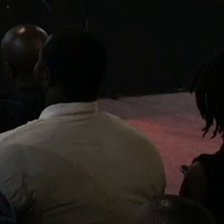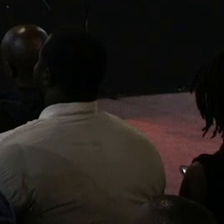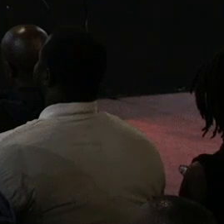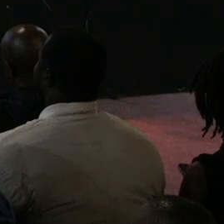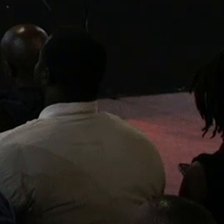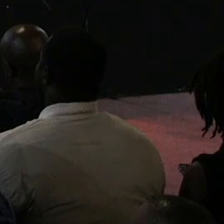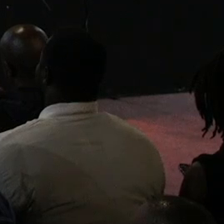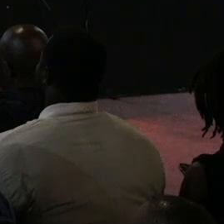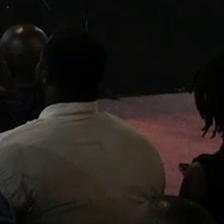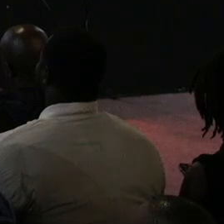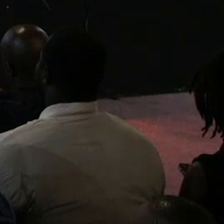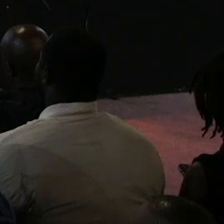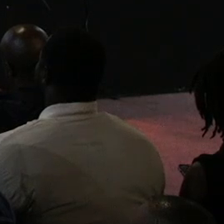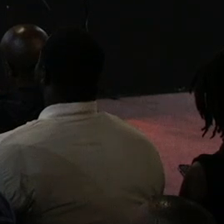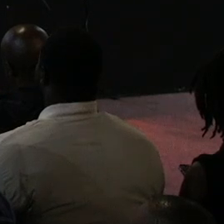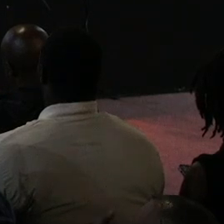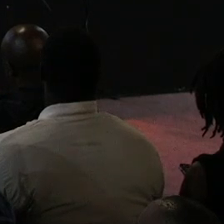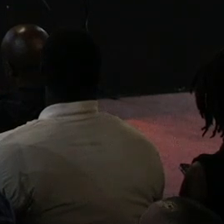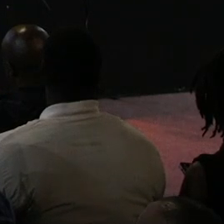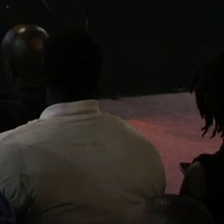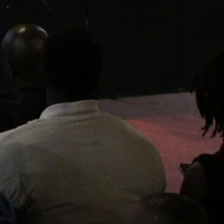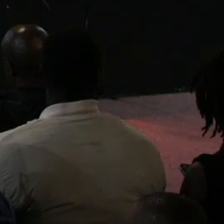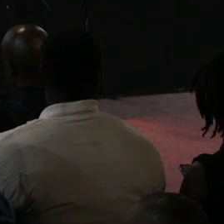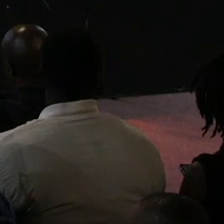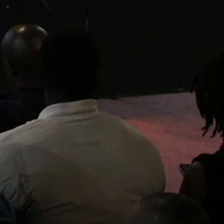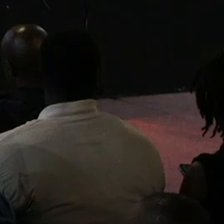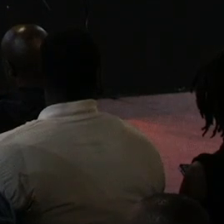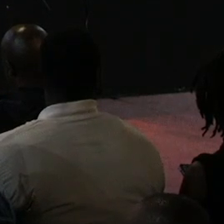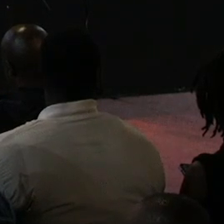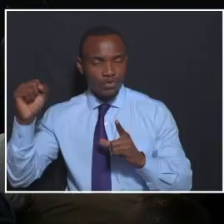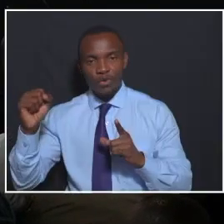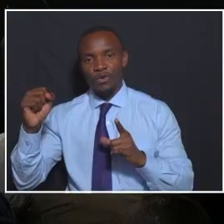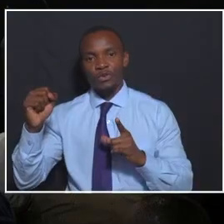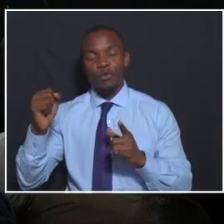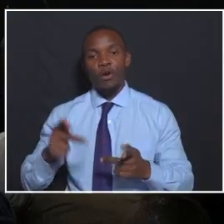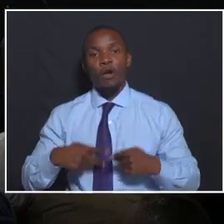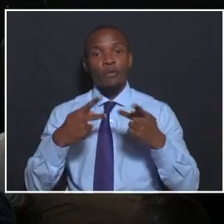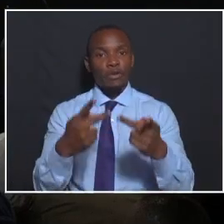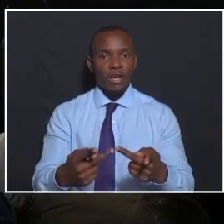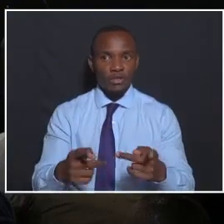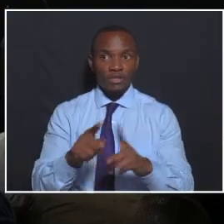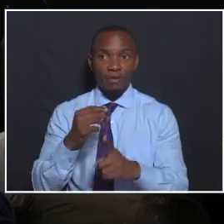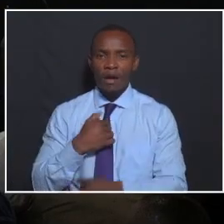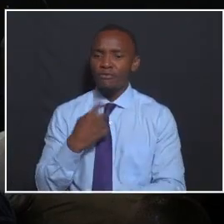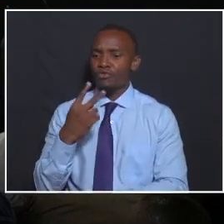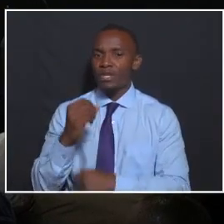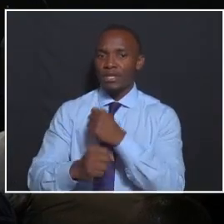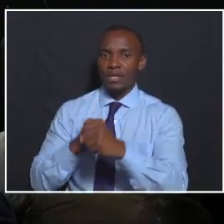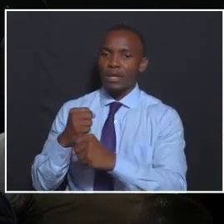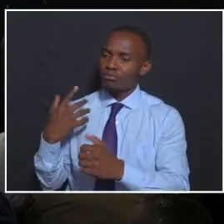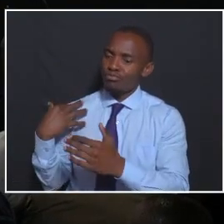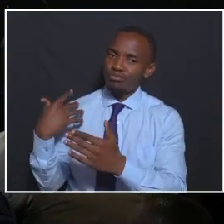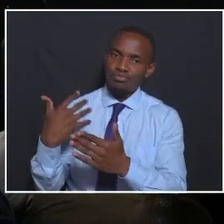I'm a certified audio engineer in audio production, audio post-production. I have over 20 years of experience in this